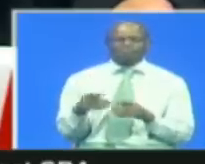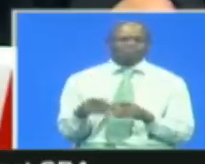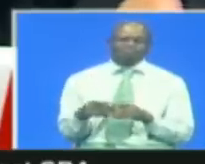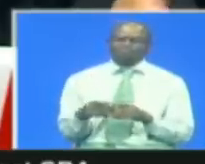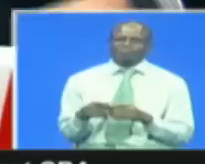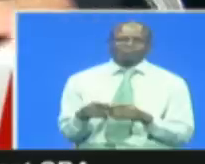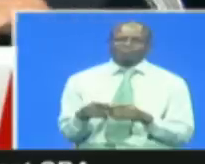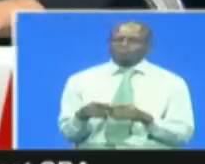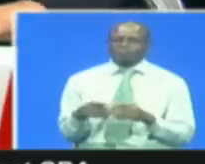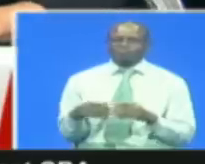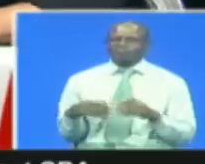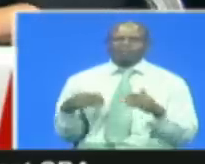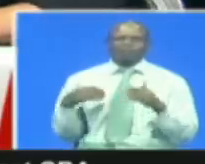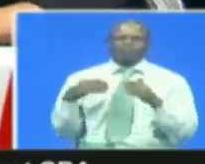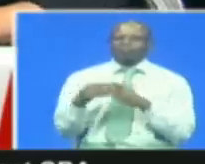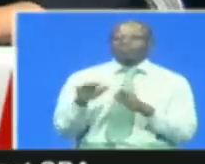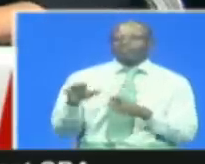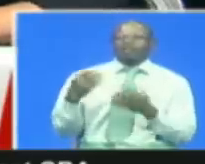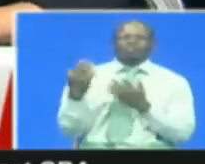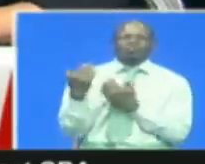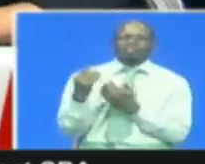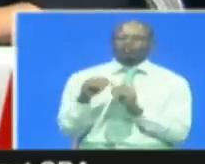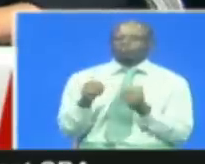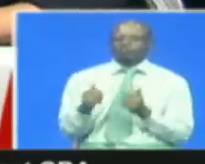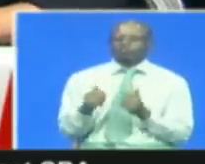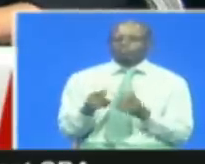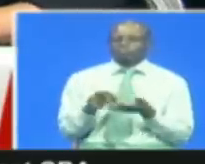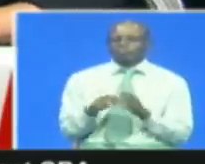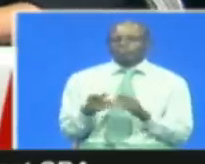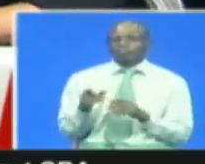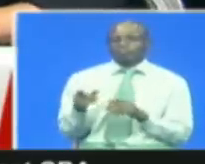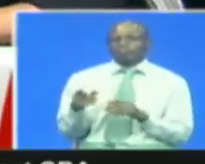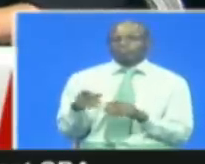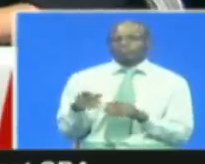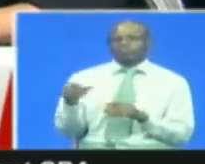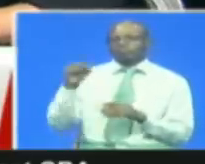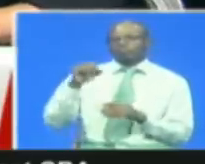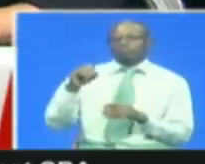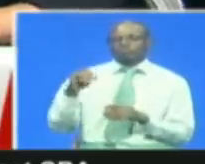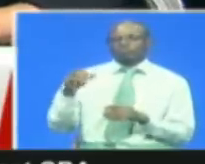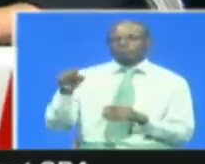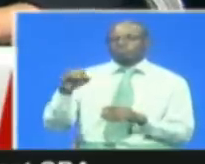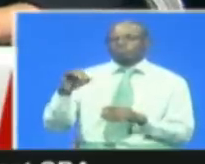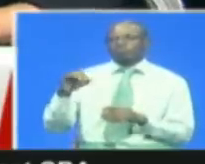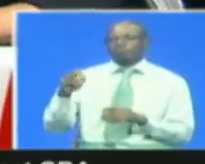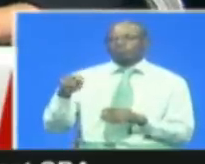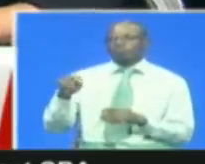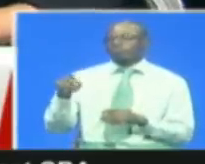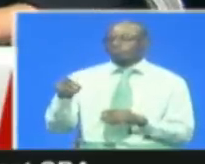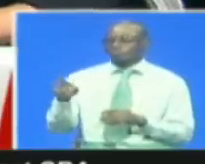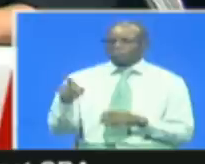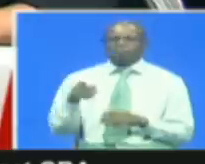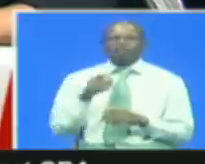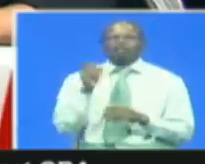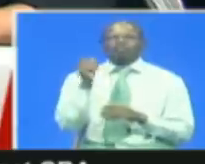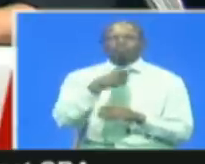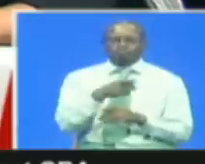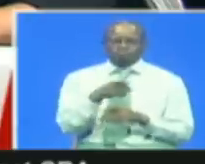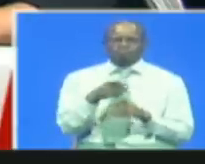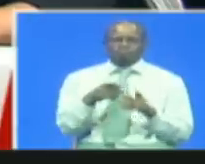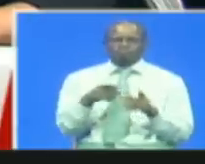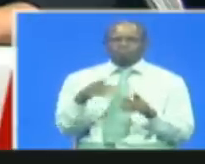and did not involve all stakeholders. Sosion accused Education Cabinet Secretary George Magoha of being arrogant and